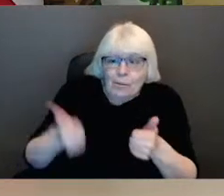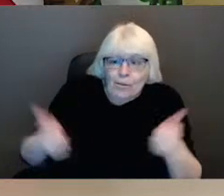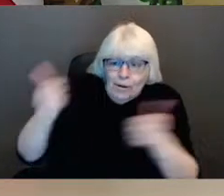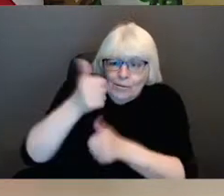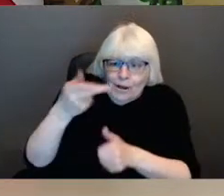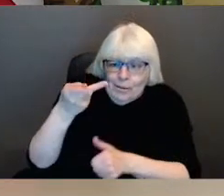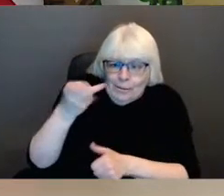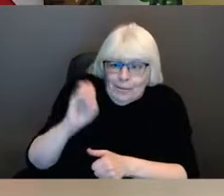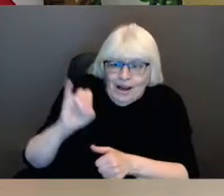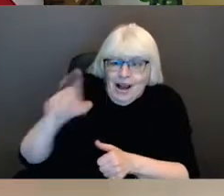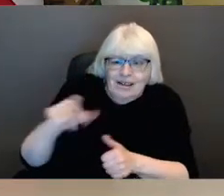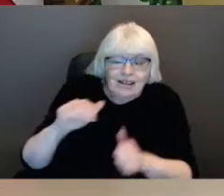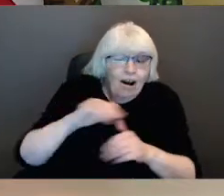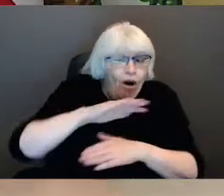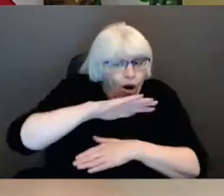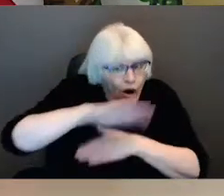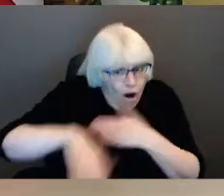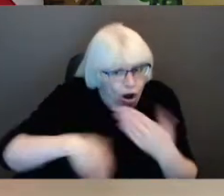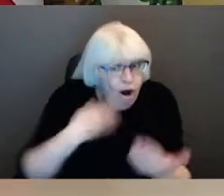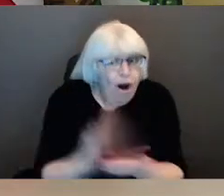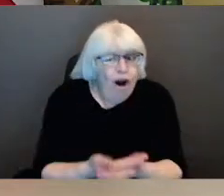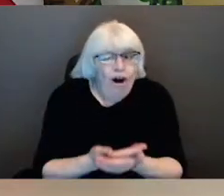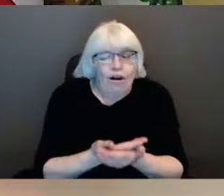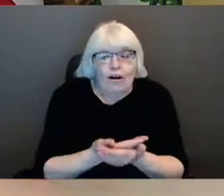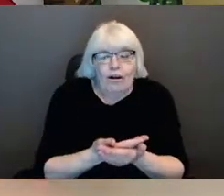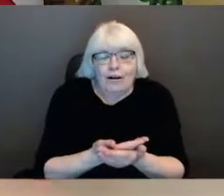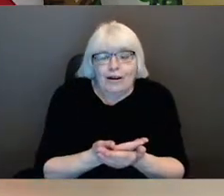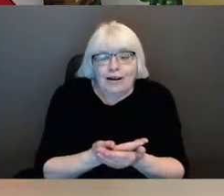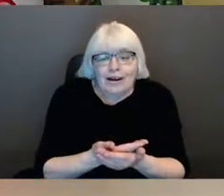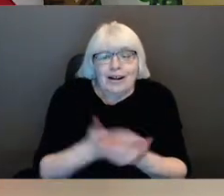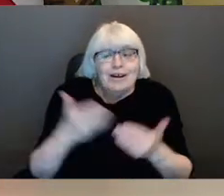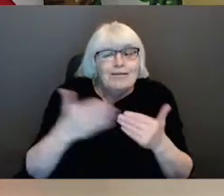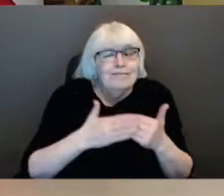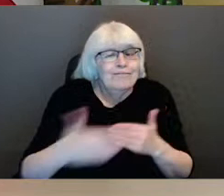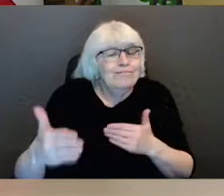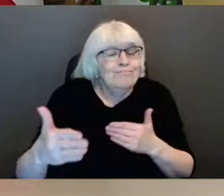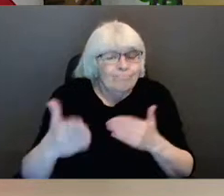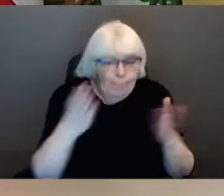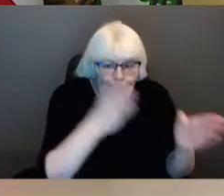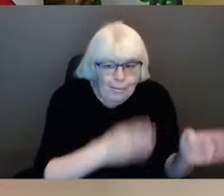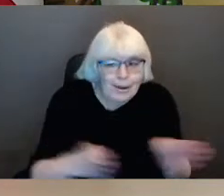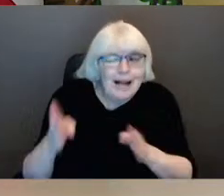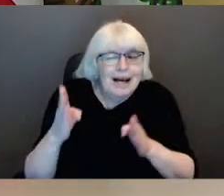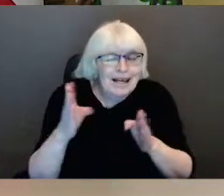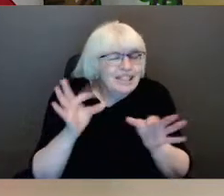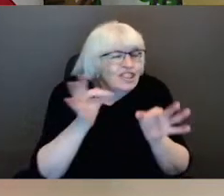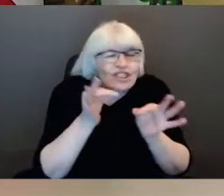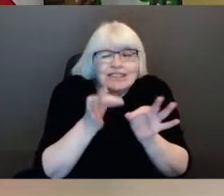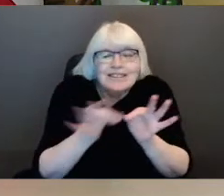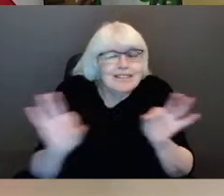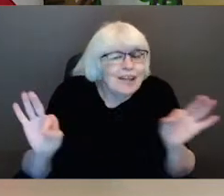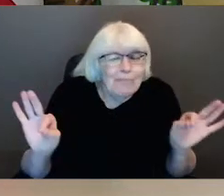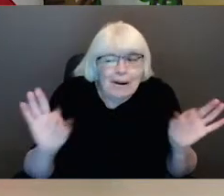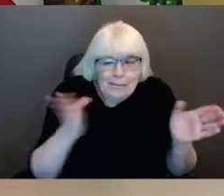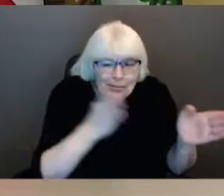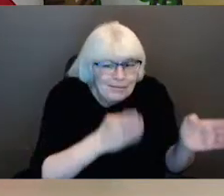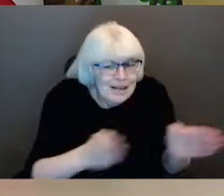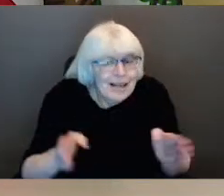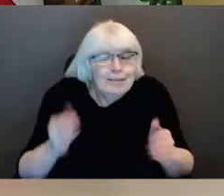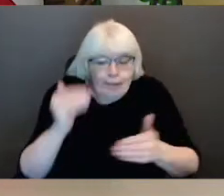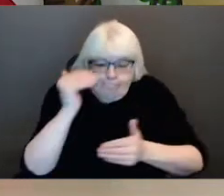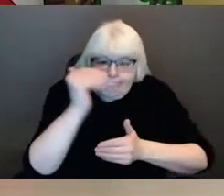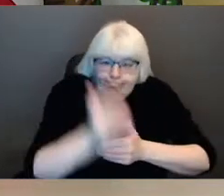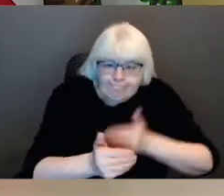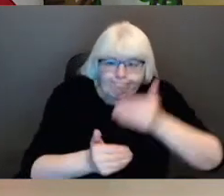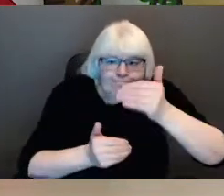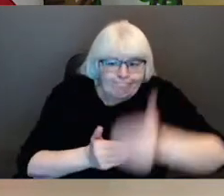a bit of a roadmap that's a very simple roadmap to help us step out of this like the rest of the country.